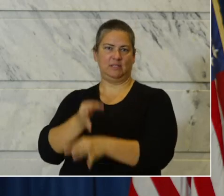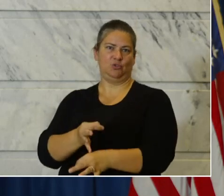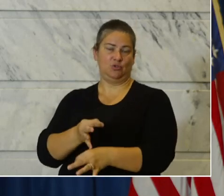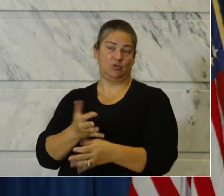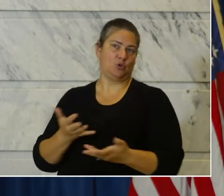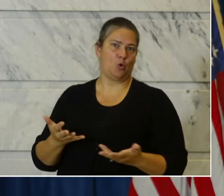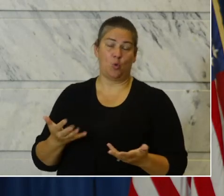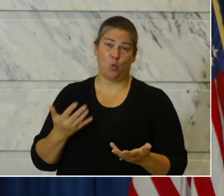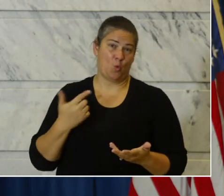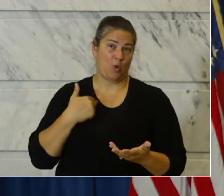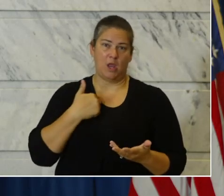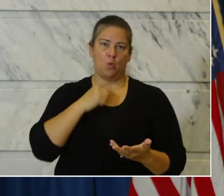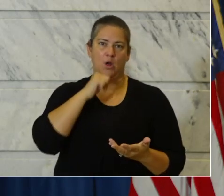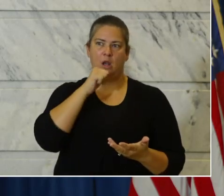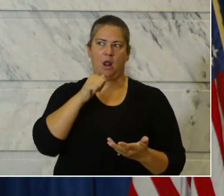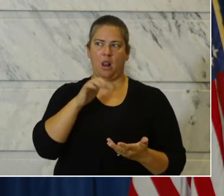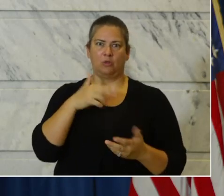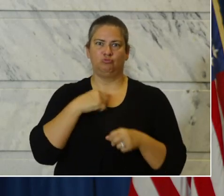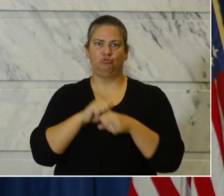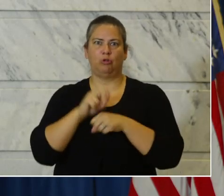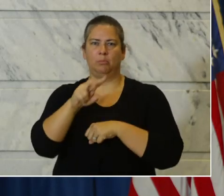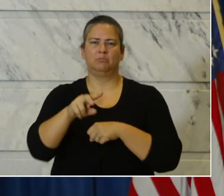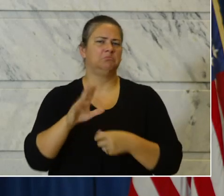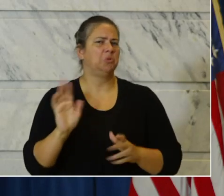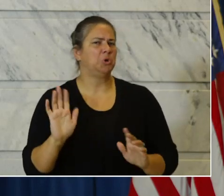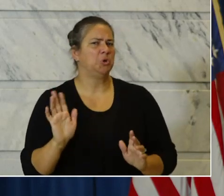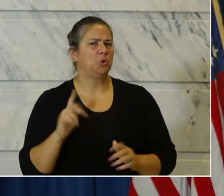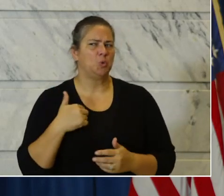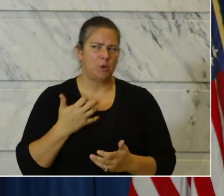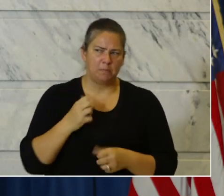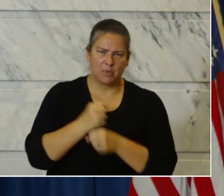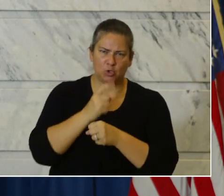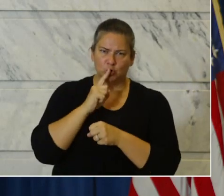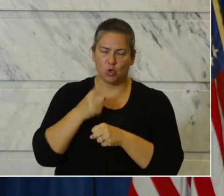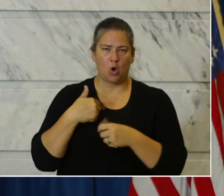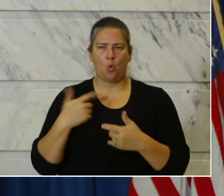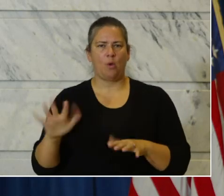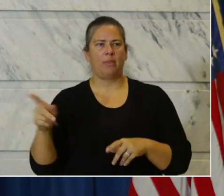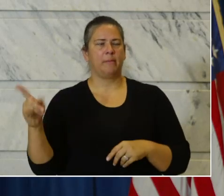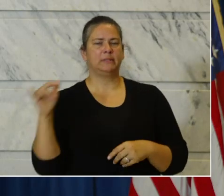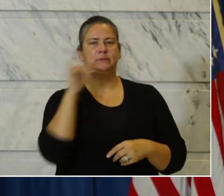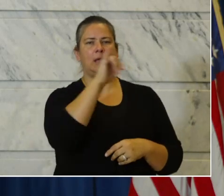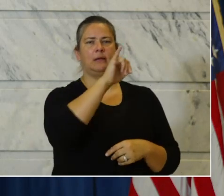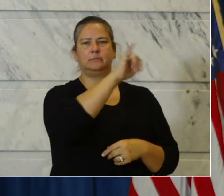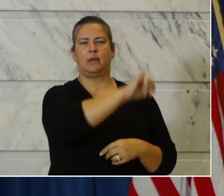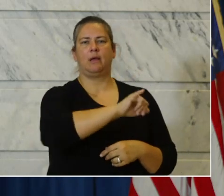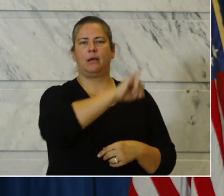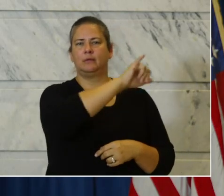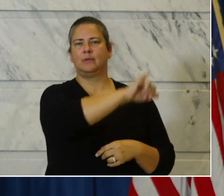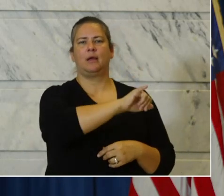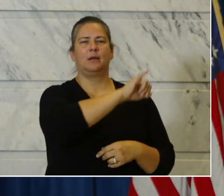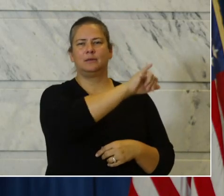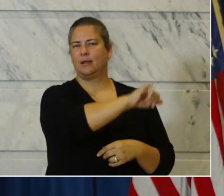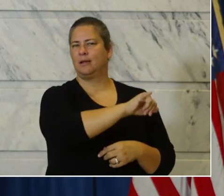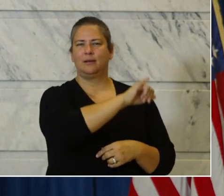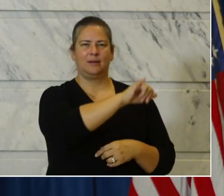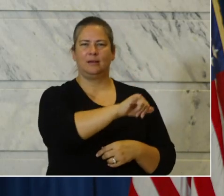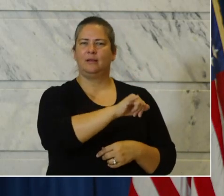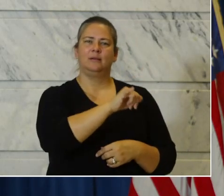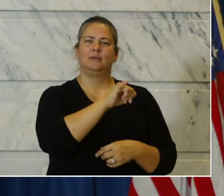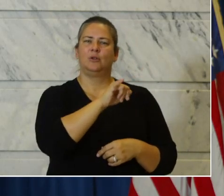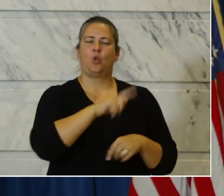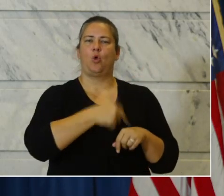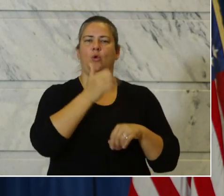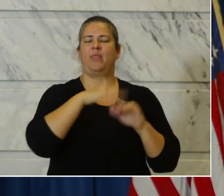we weren't rash in our timing, and I don't want to keep them there any longer than is absolutely